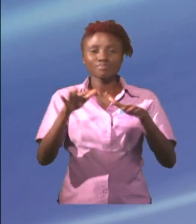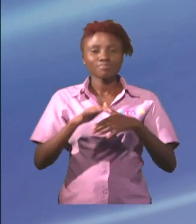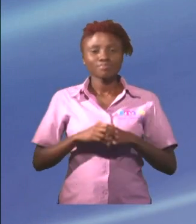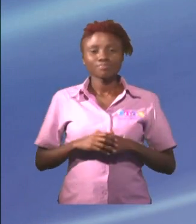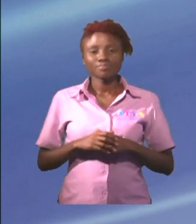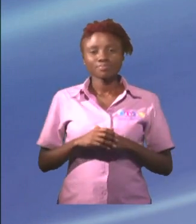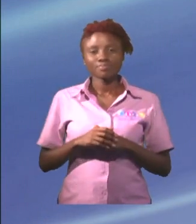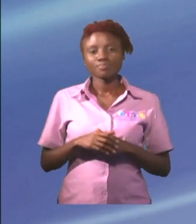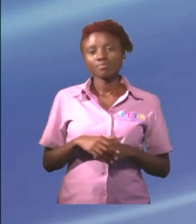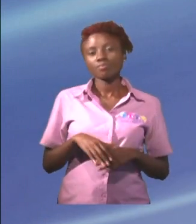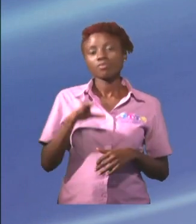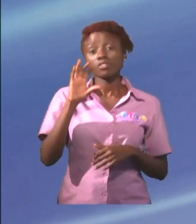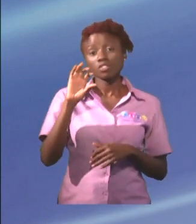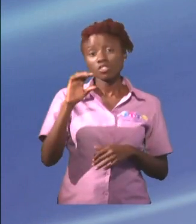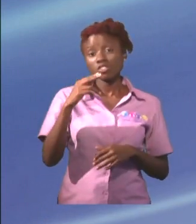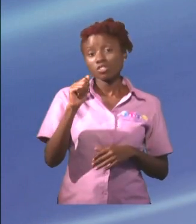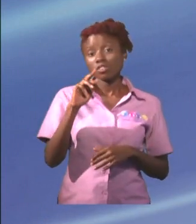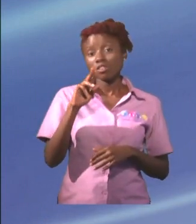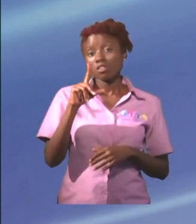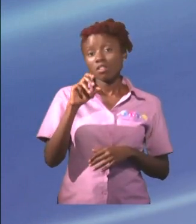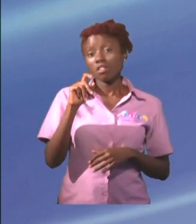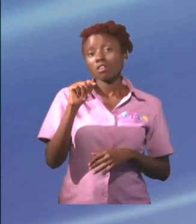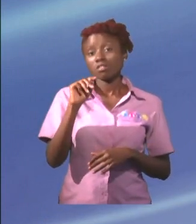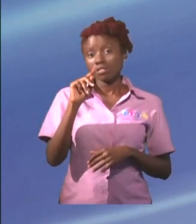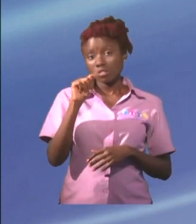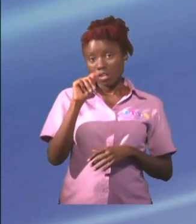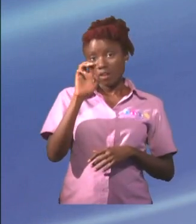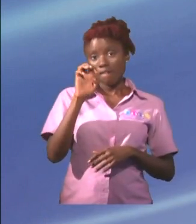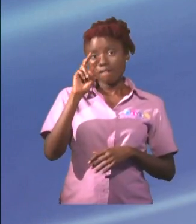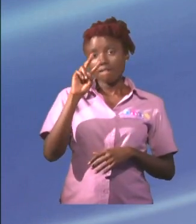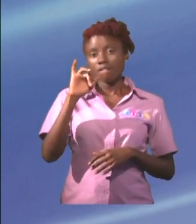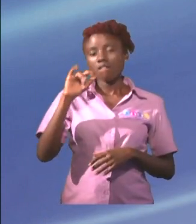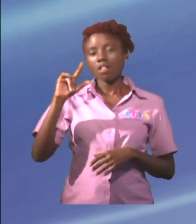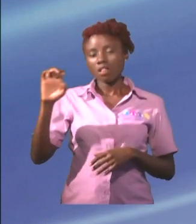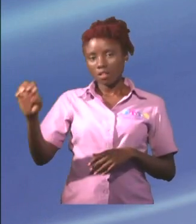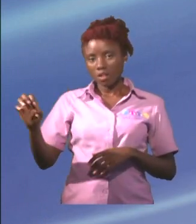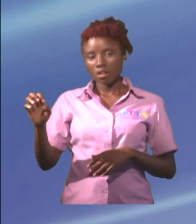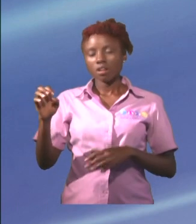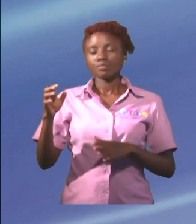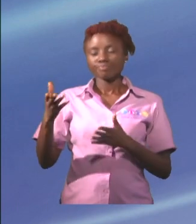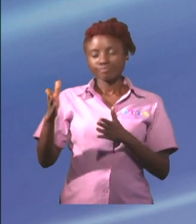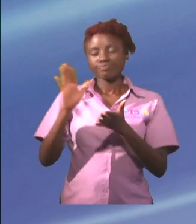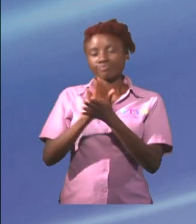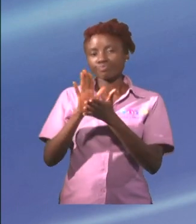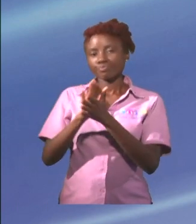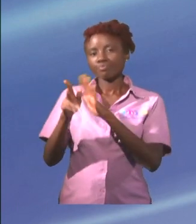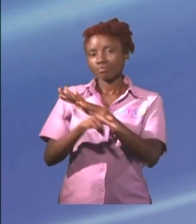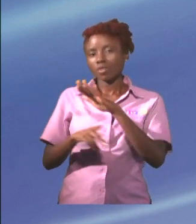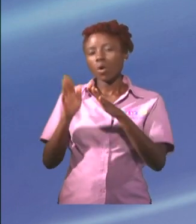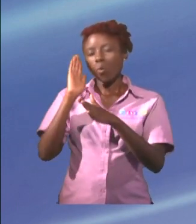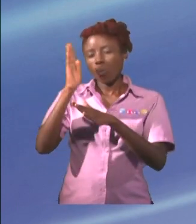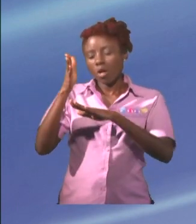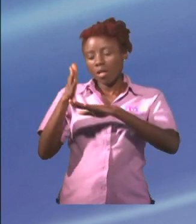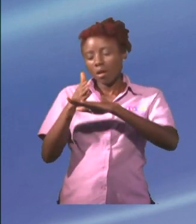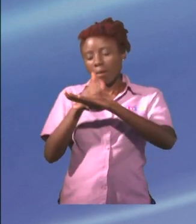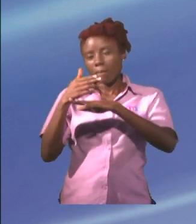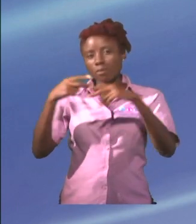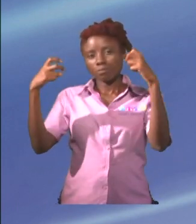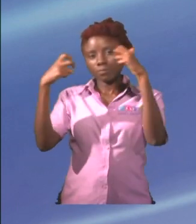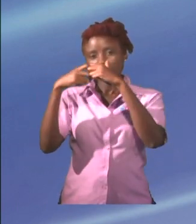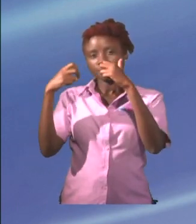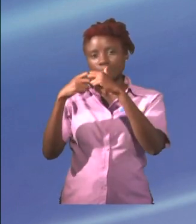The Charlotteville Methodist Primary School will now have improved electricity connection with a sustainable approach. This is a result